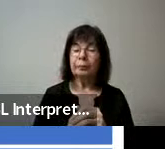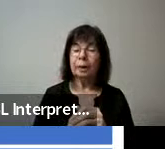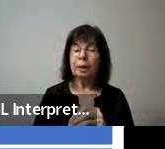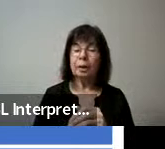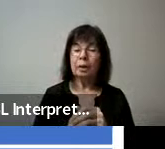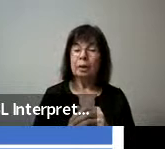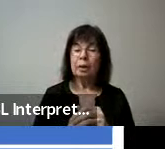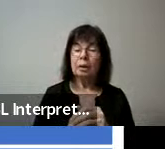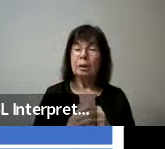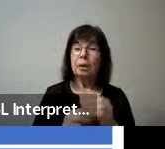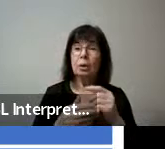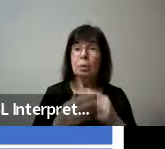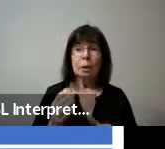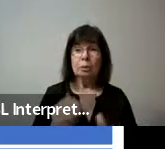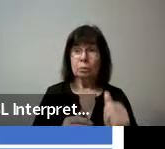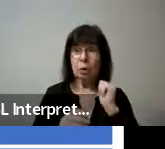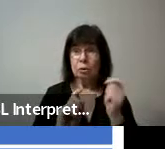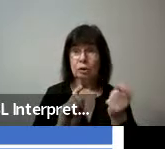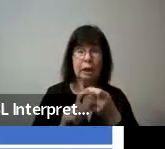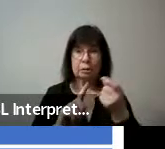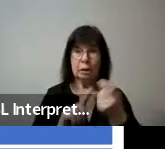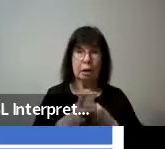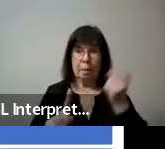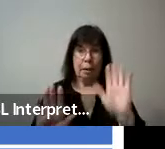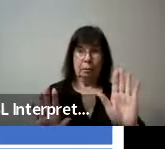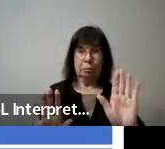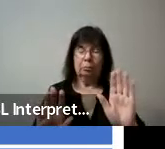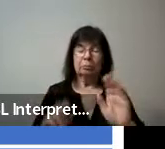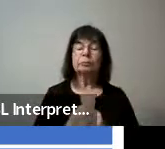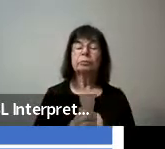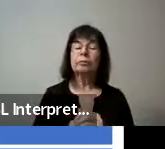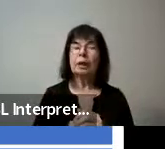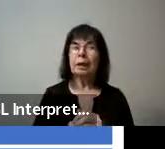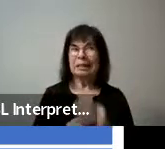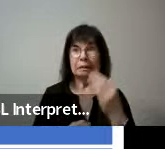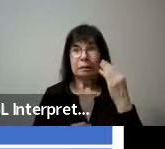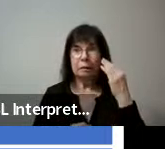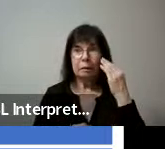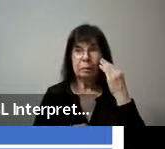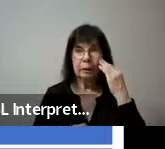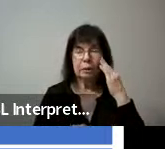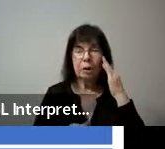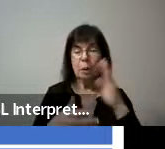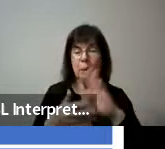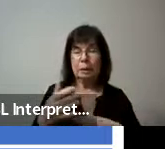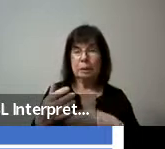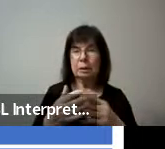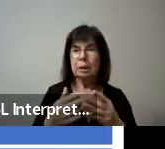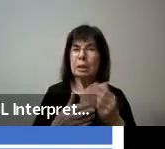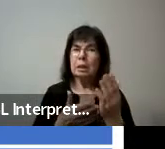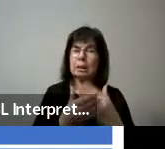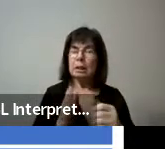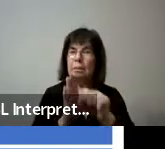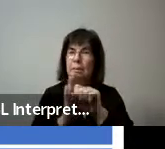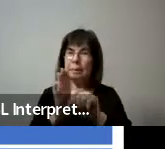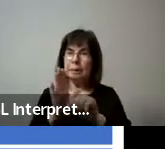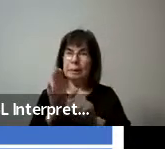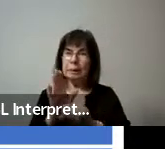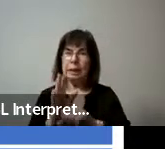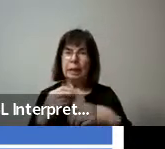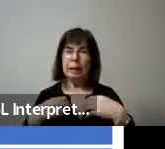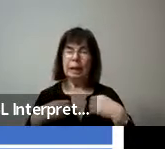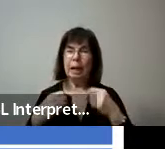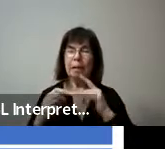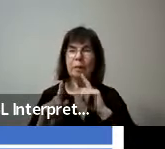automatically changing, and what we don't yet know the schedule for, is that there are some state health orders in place